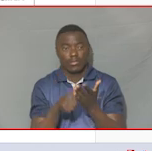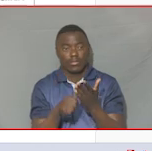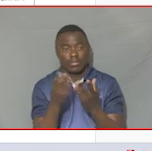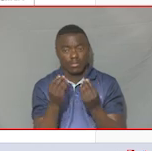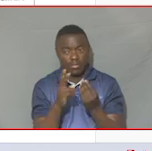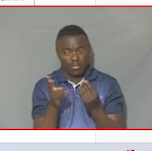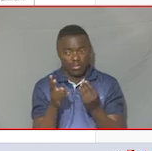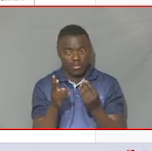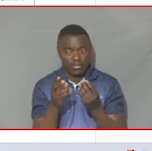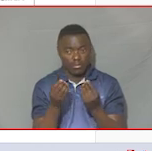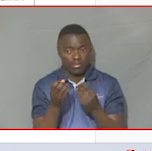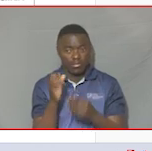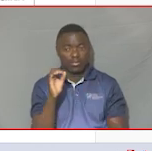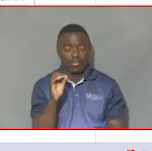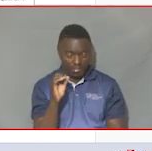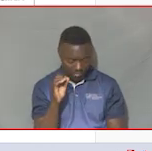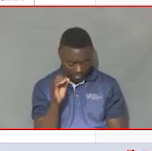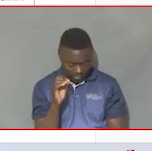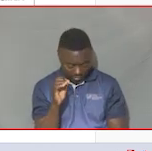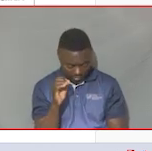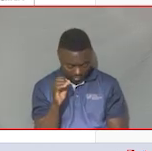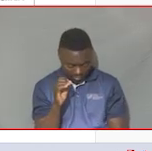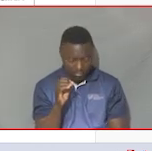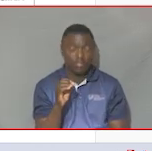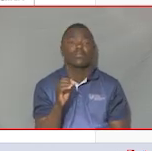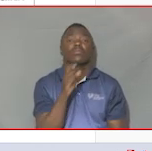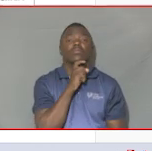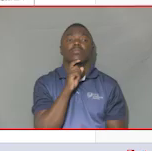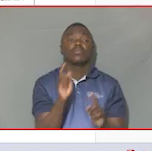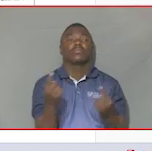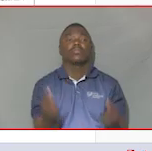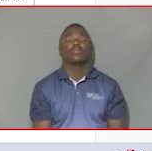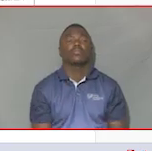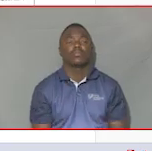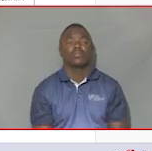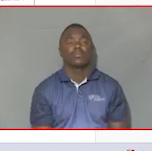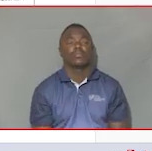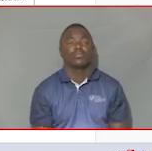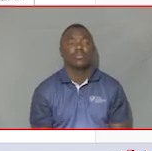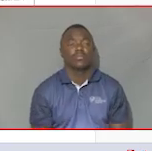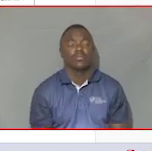the number 0 may not be used. Right, now people, look here.